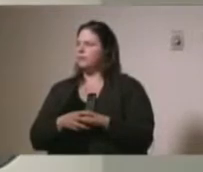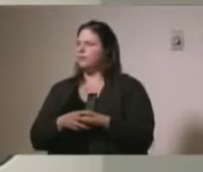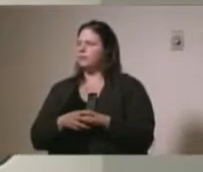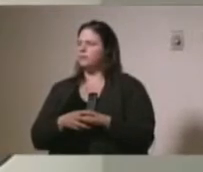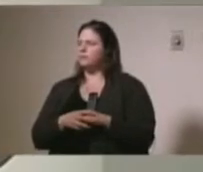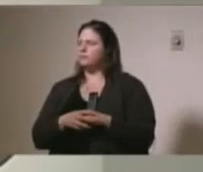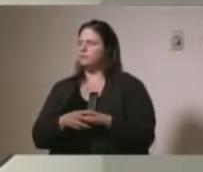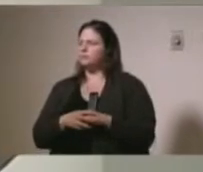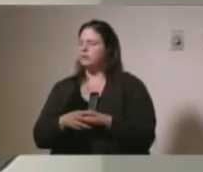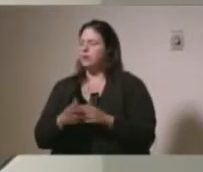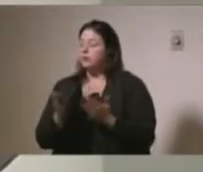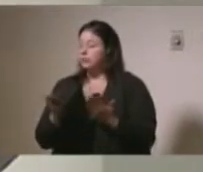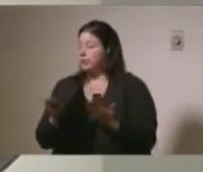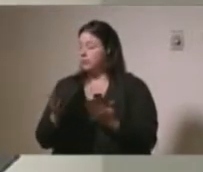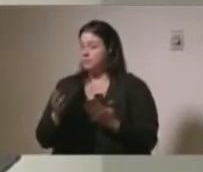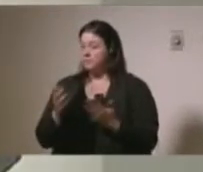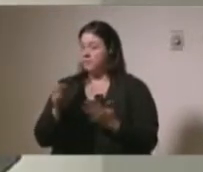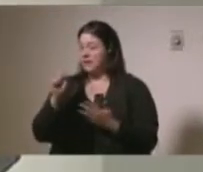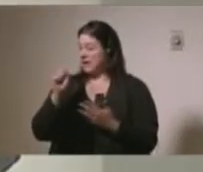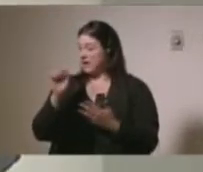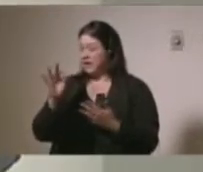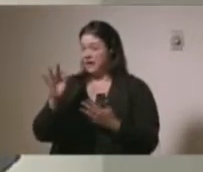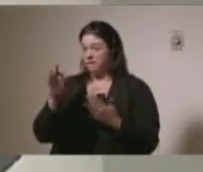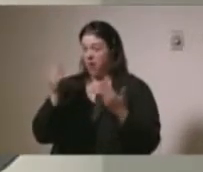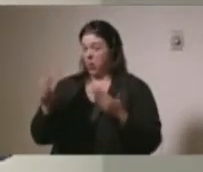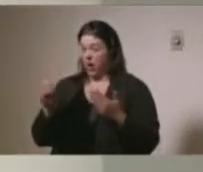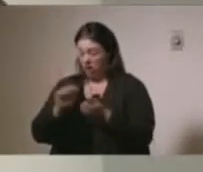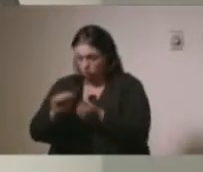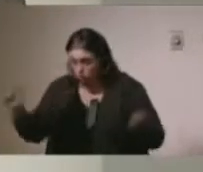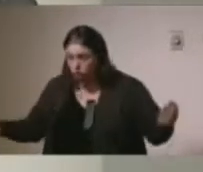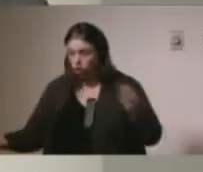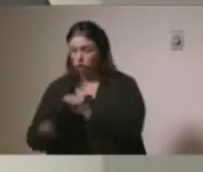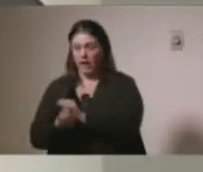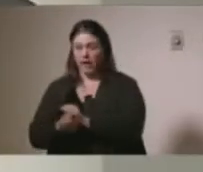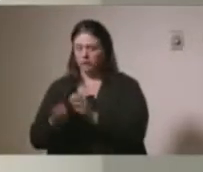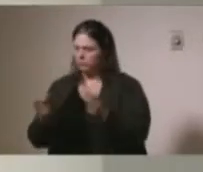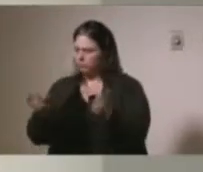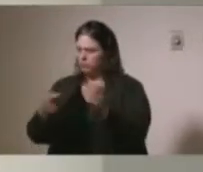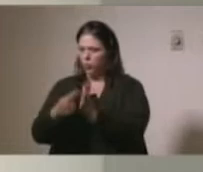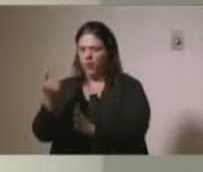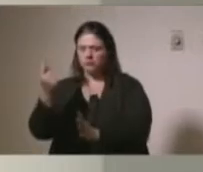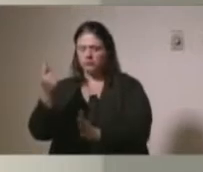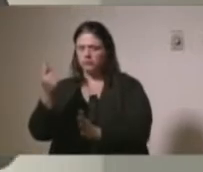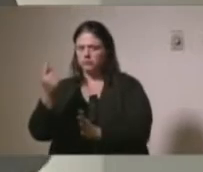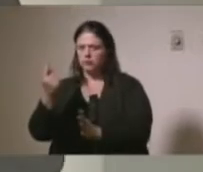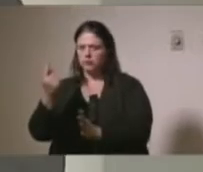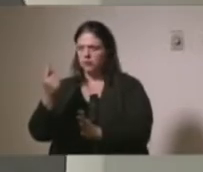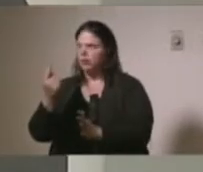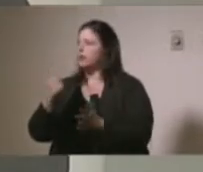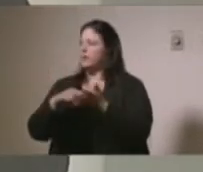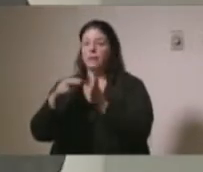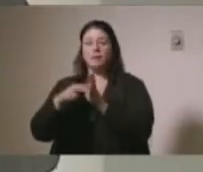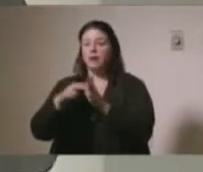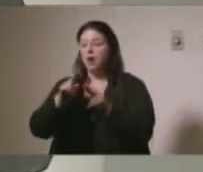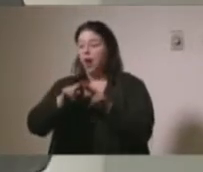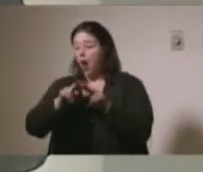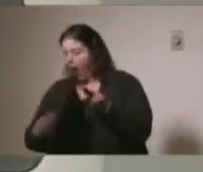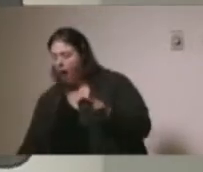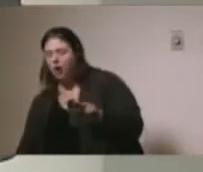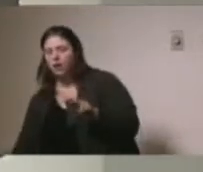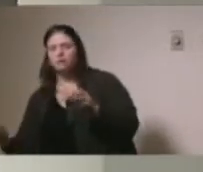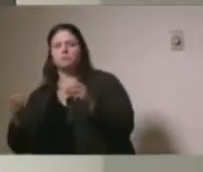if they are too quick with these changes, it will just continue the slide a lot quicker.